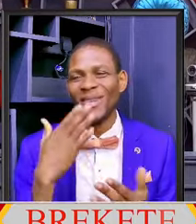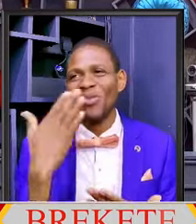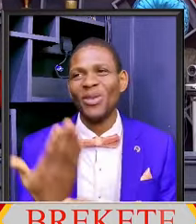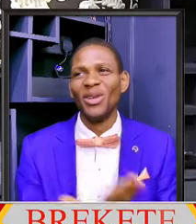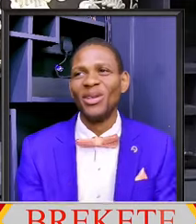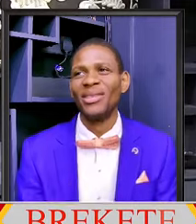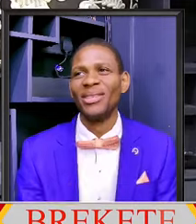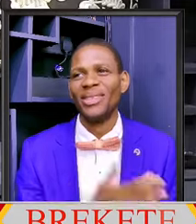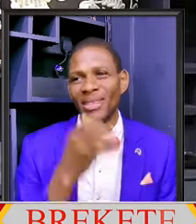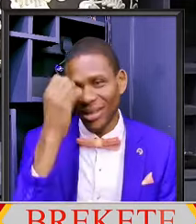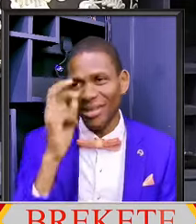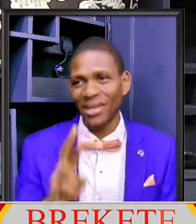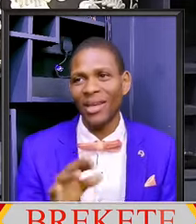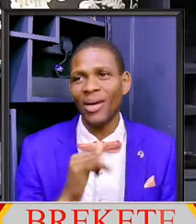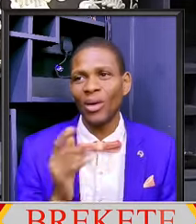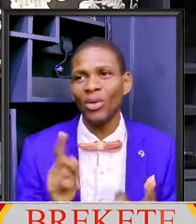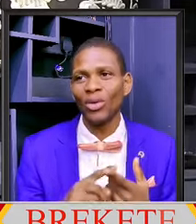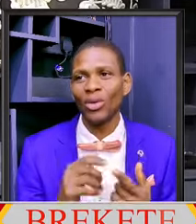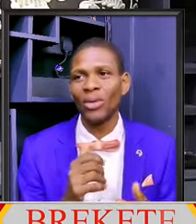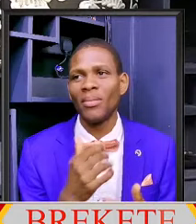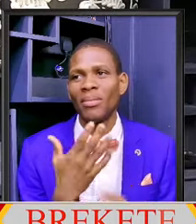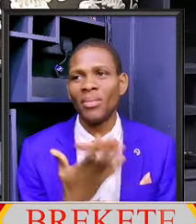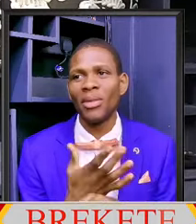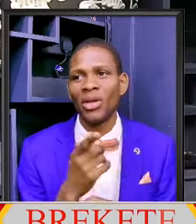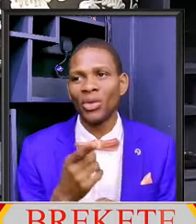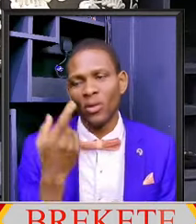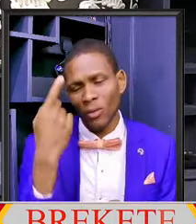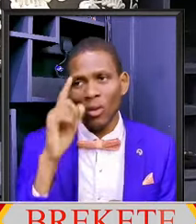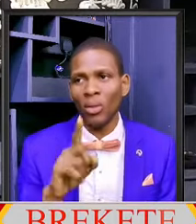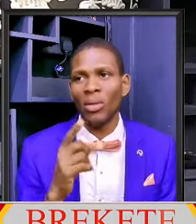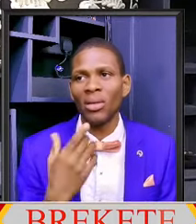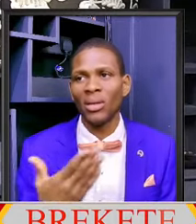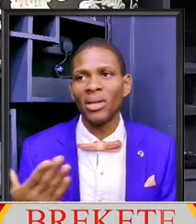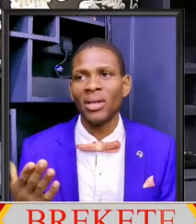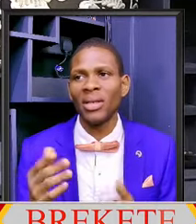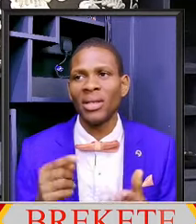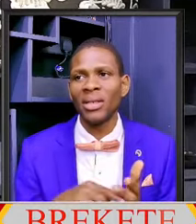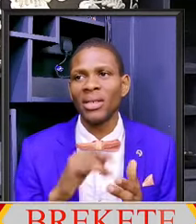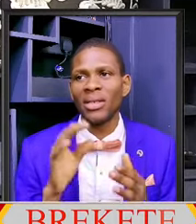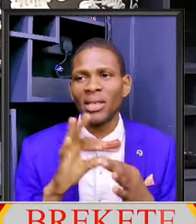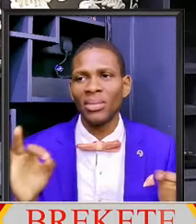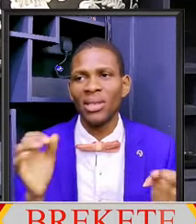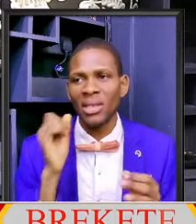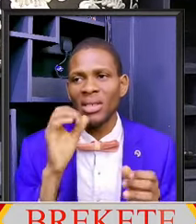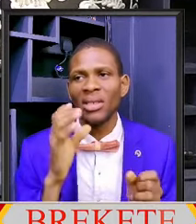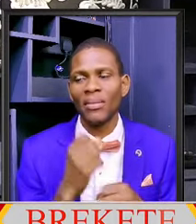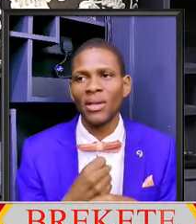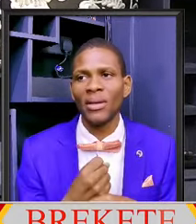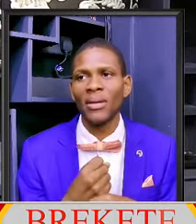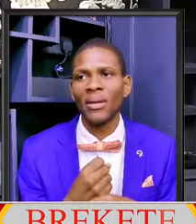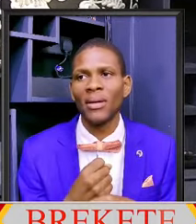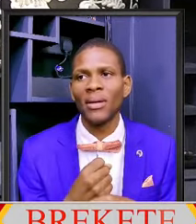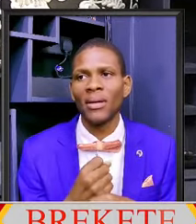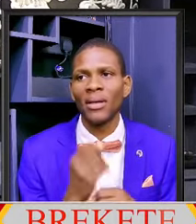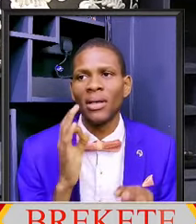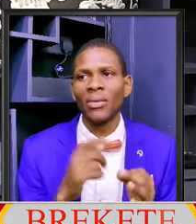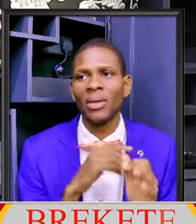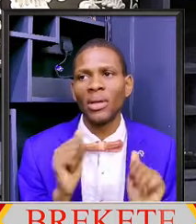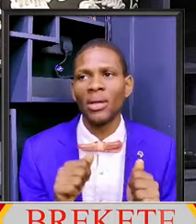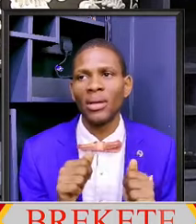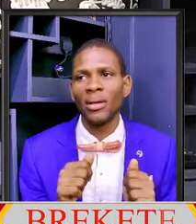sir. I want to appeal to you for one thing. This statement she made, if you